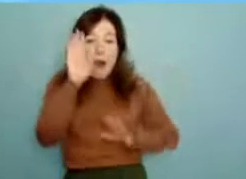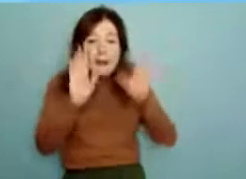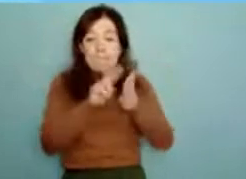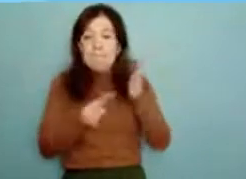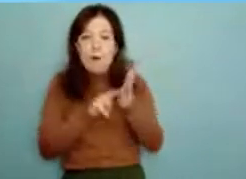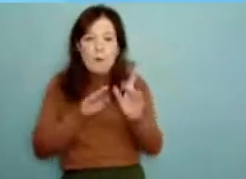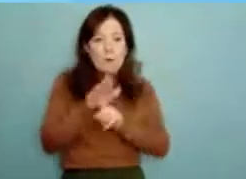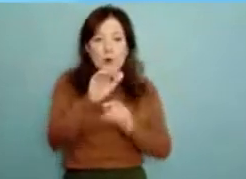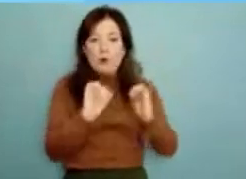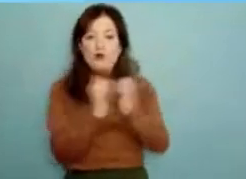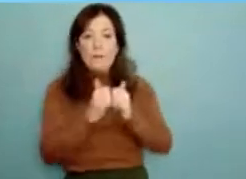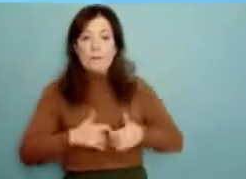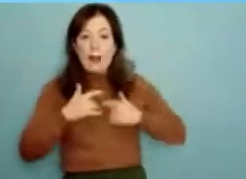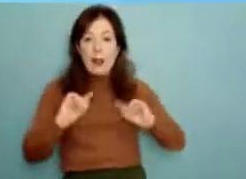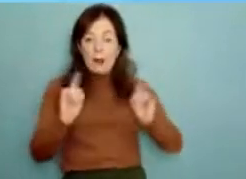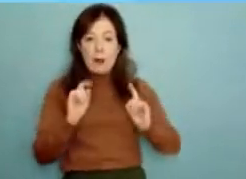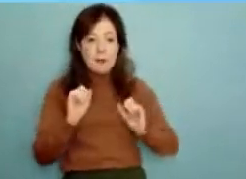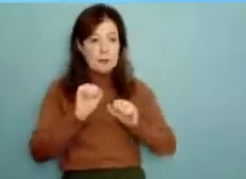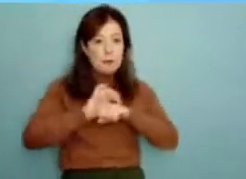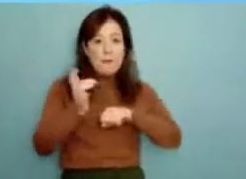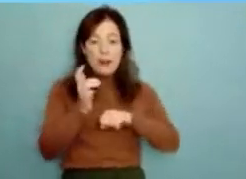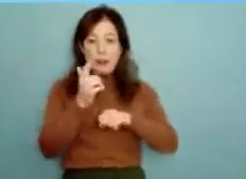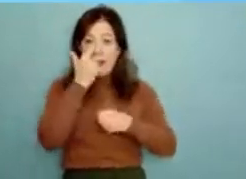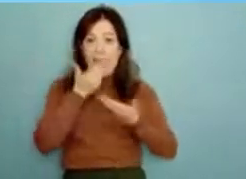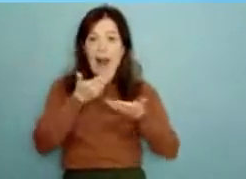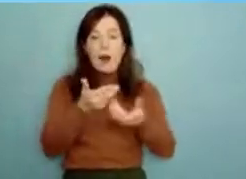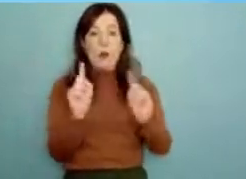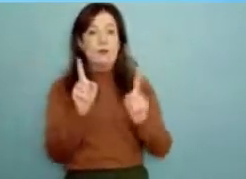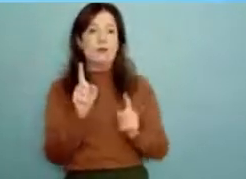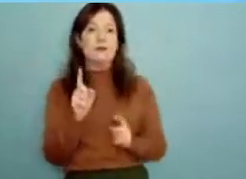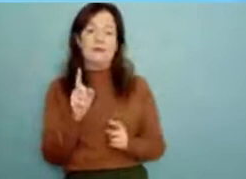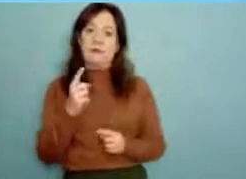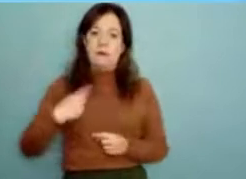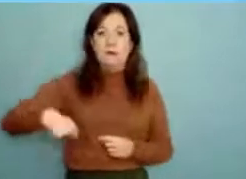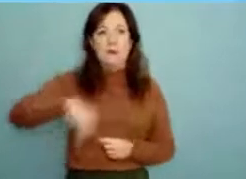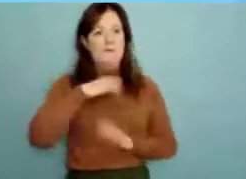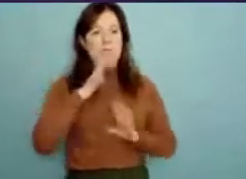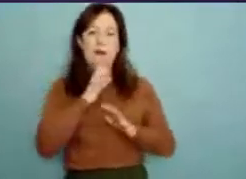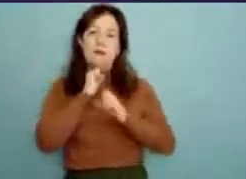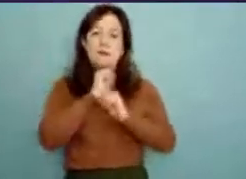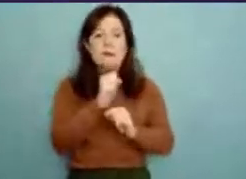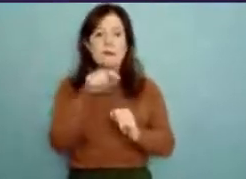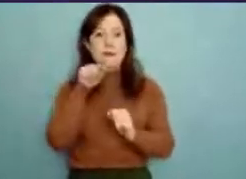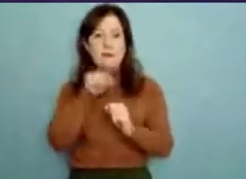of the psychological professions and the commitments we must all make to achieve our visionary goals.